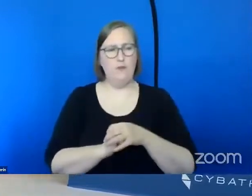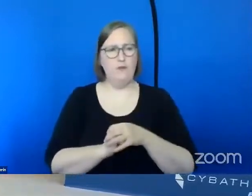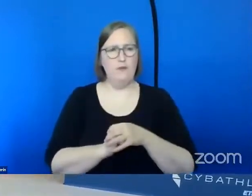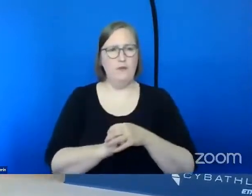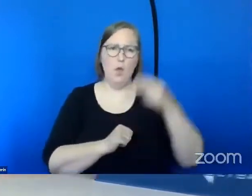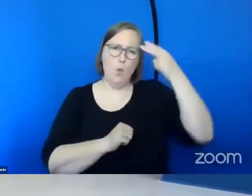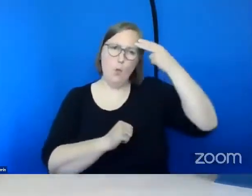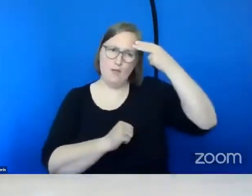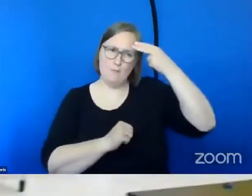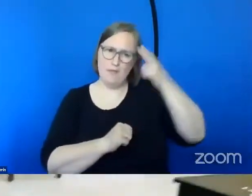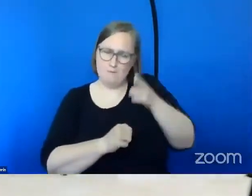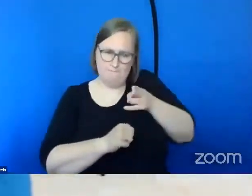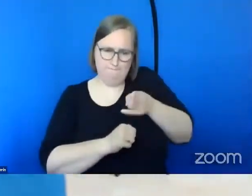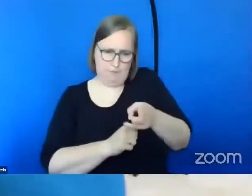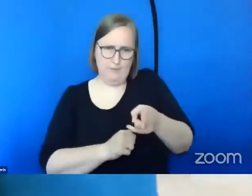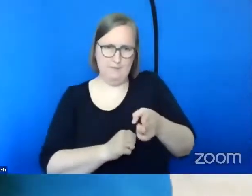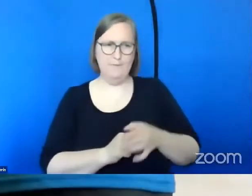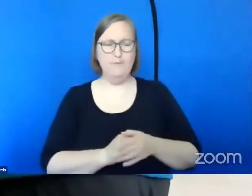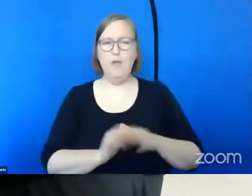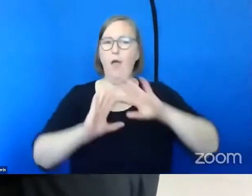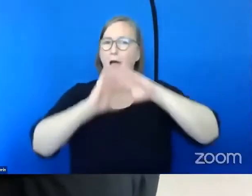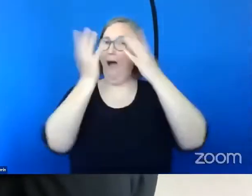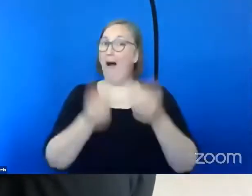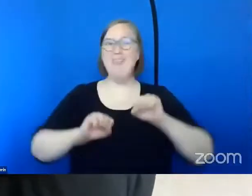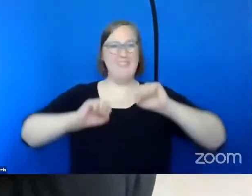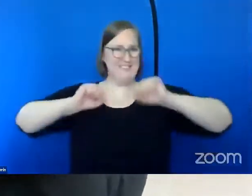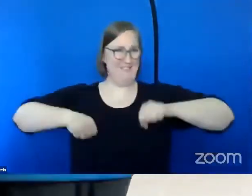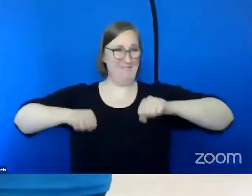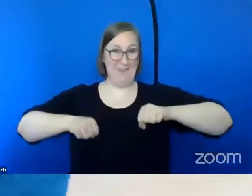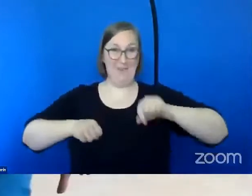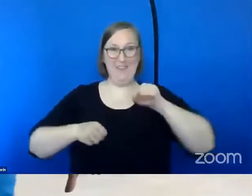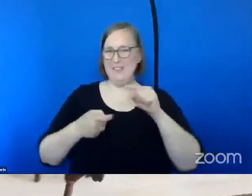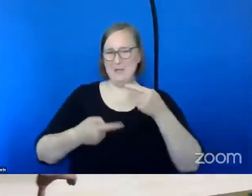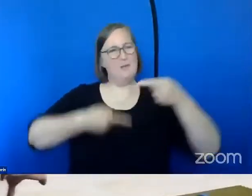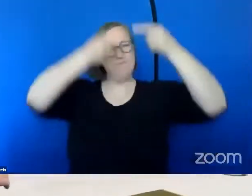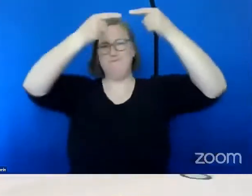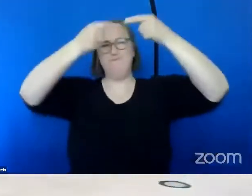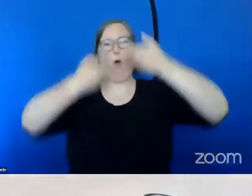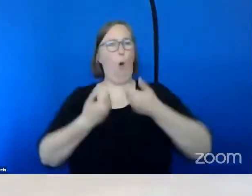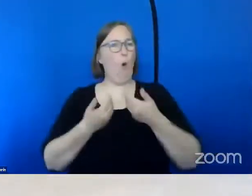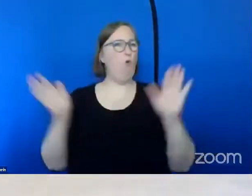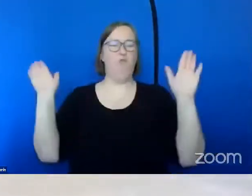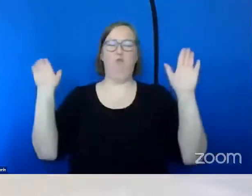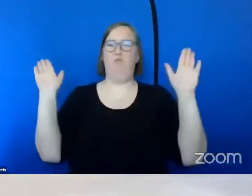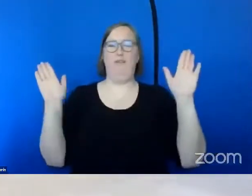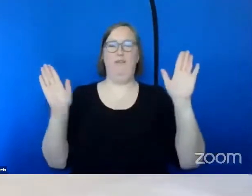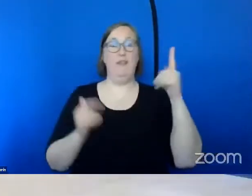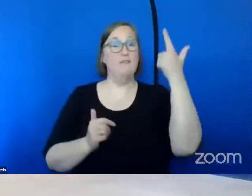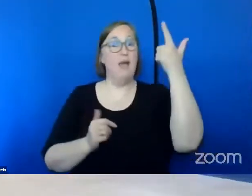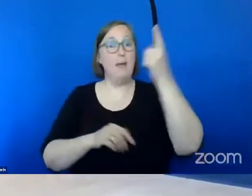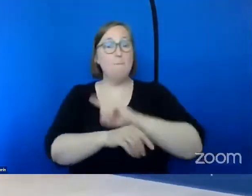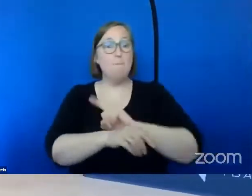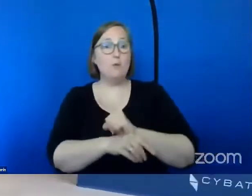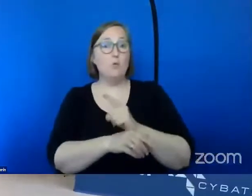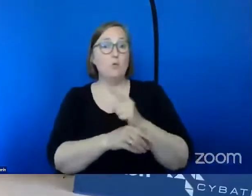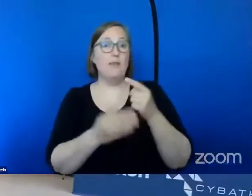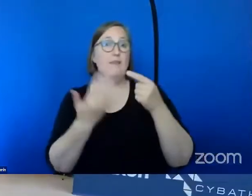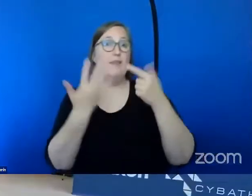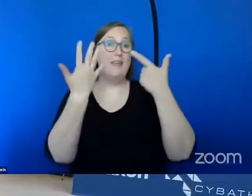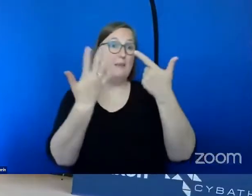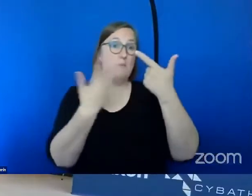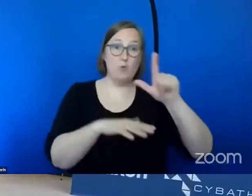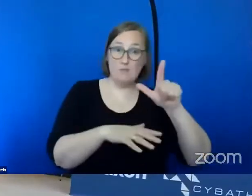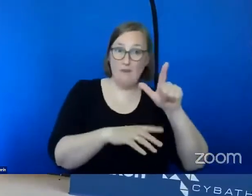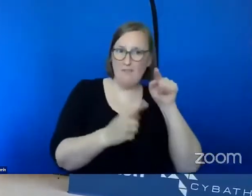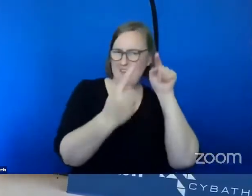This one is in front. Surely here, Magnus Niska is ahead of Christophe Houchet. But here comes the